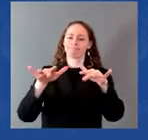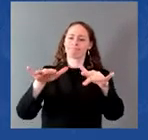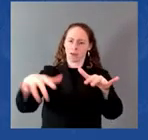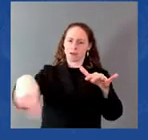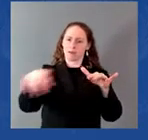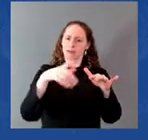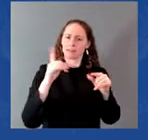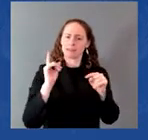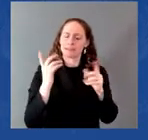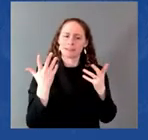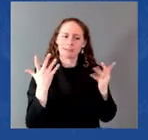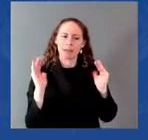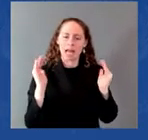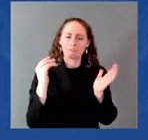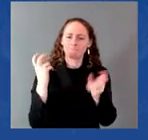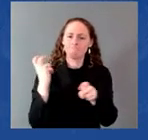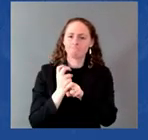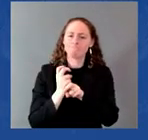Center.